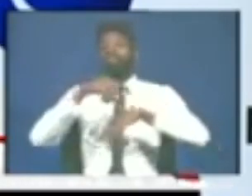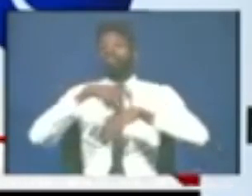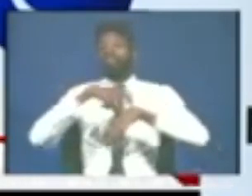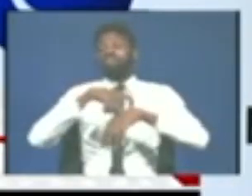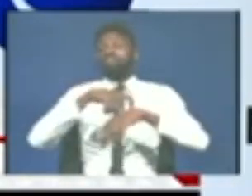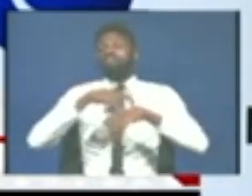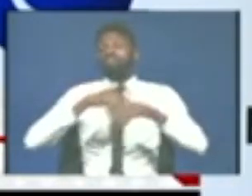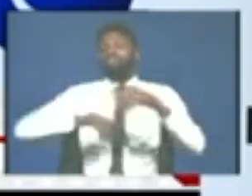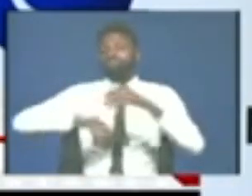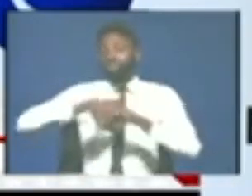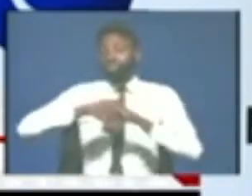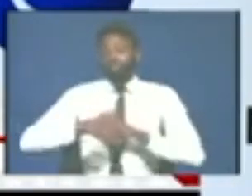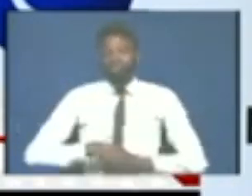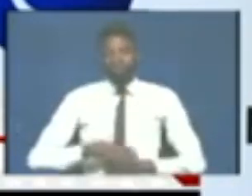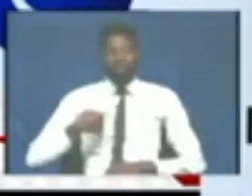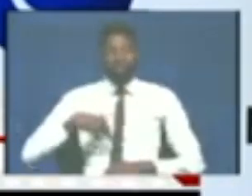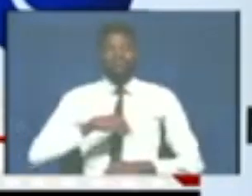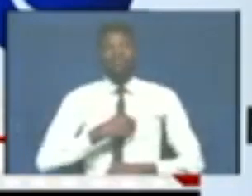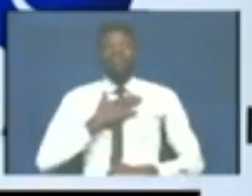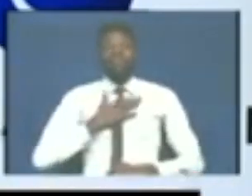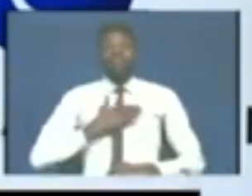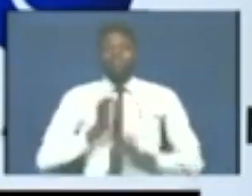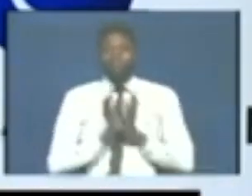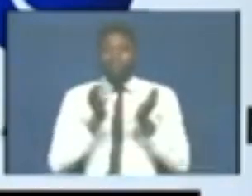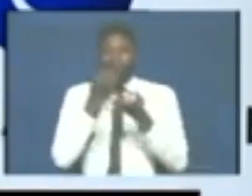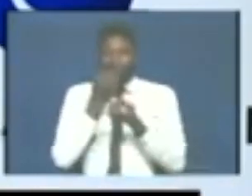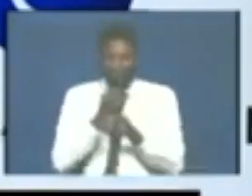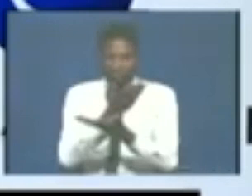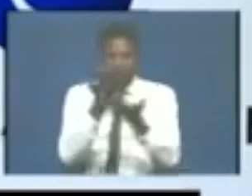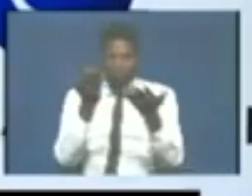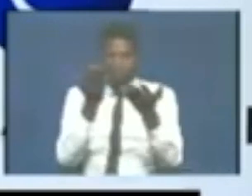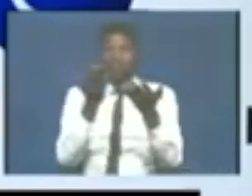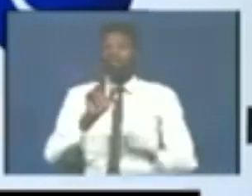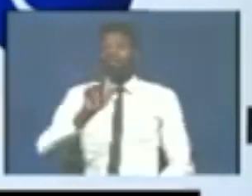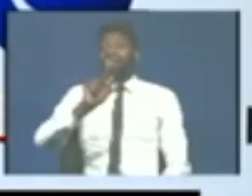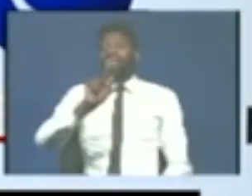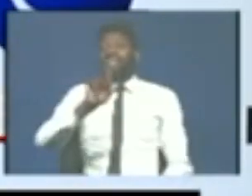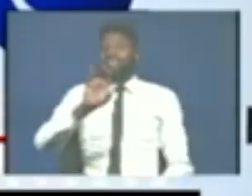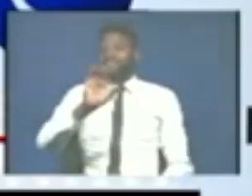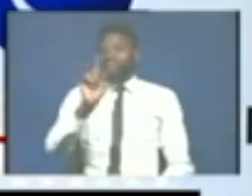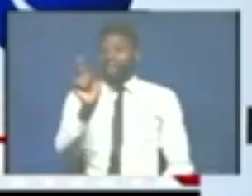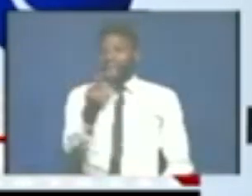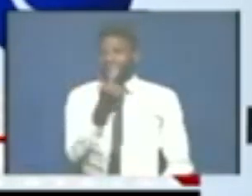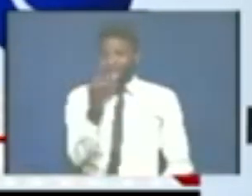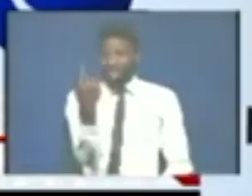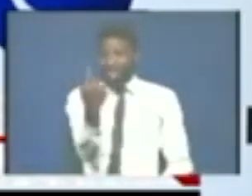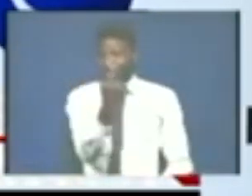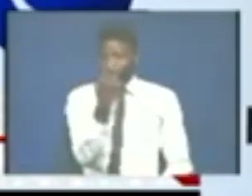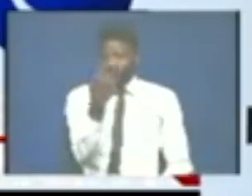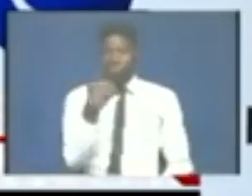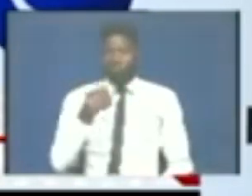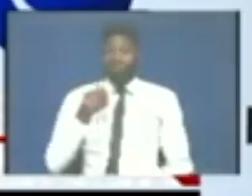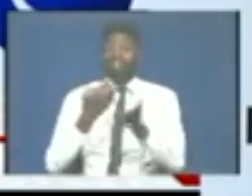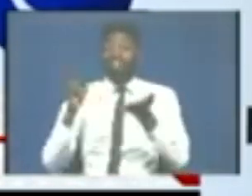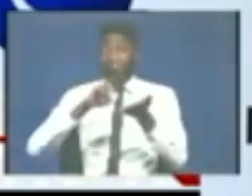We would like to bring to the attention of the public that the KBC is the only station, I wish to repeat, is the